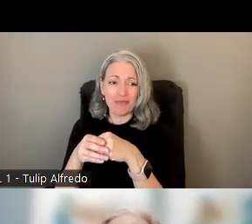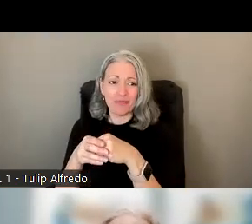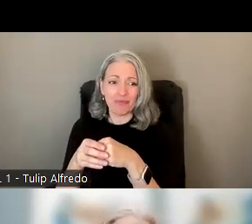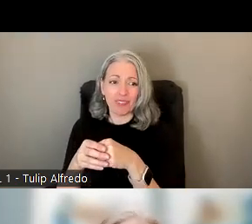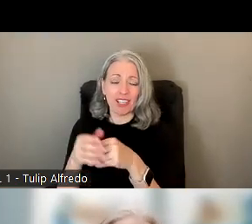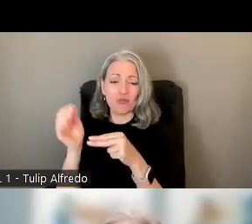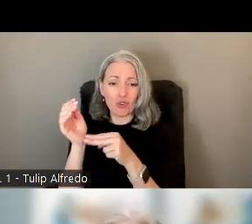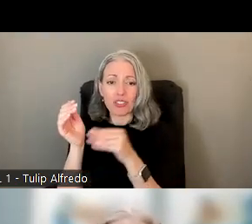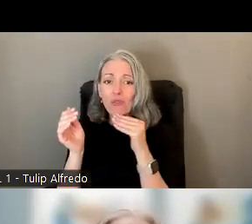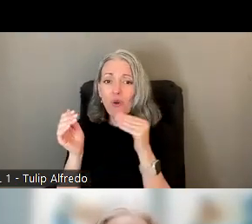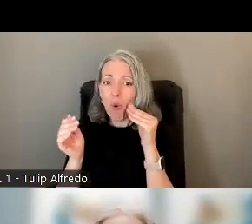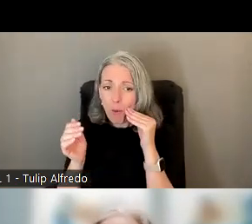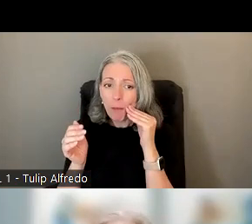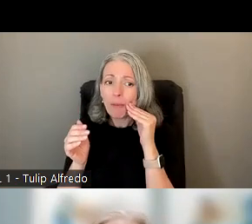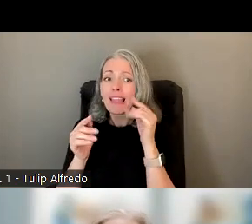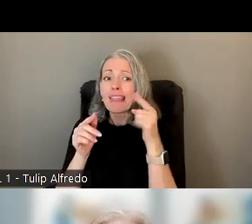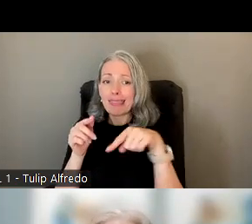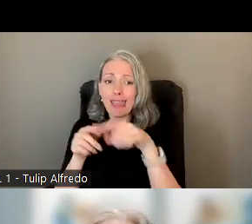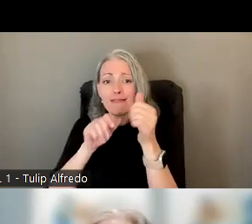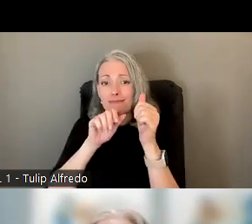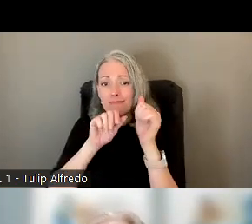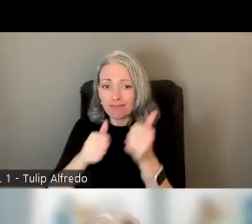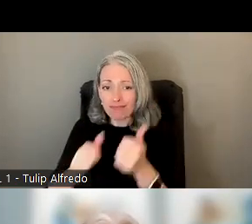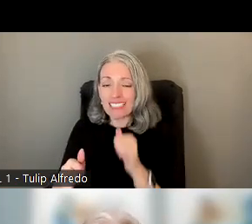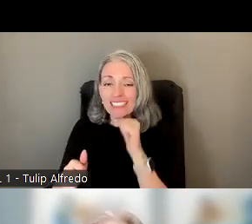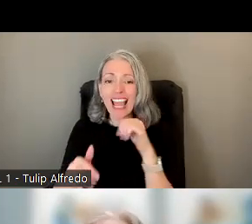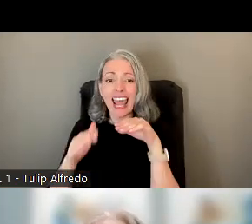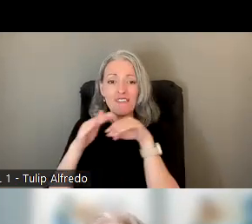declines much more quickly because they did not have access to that